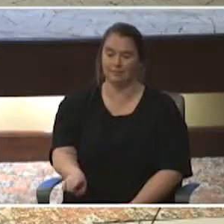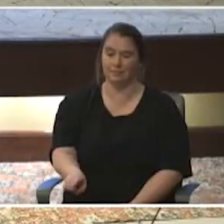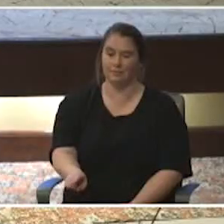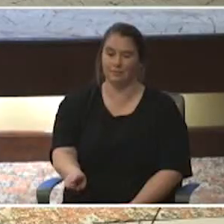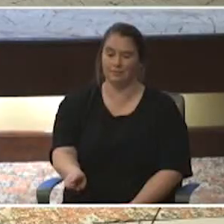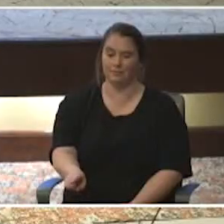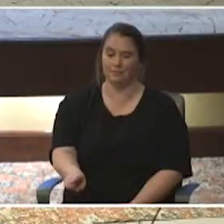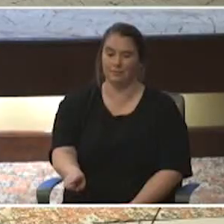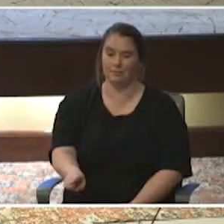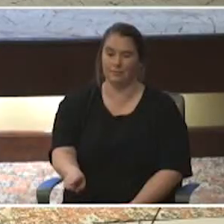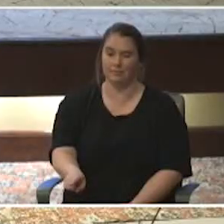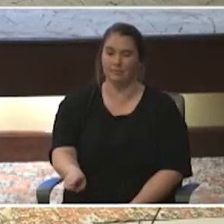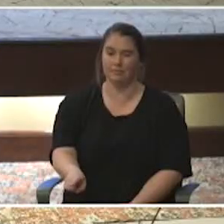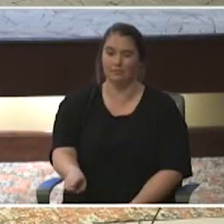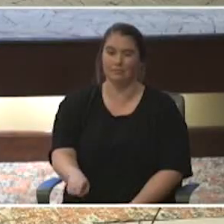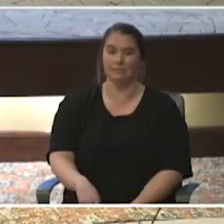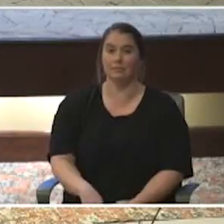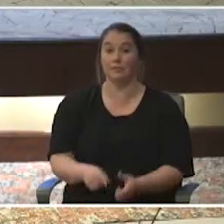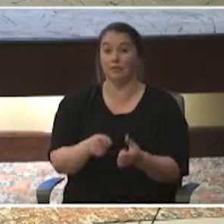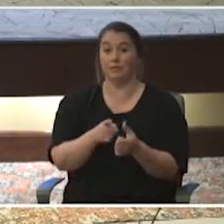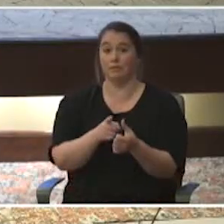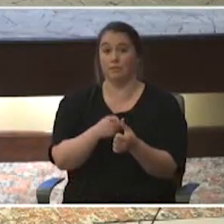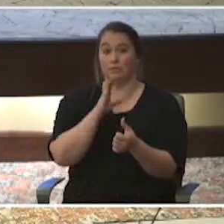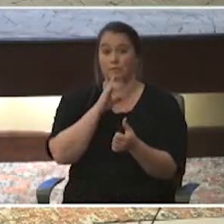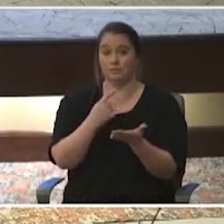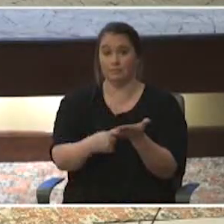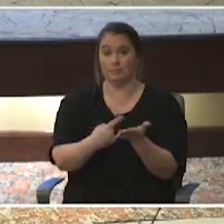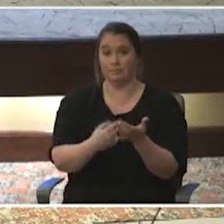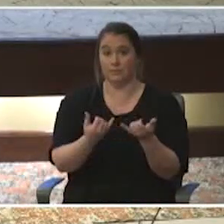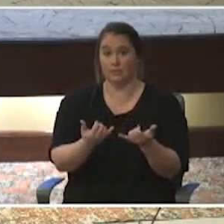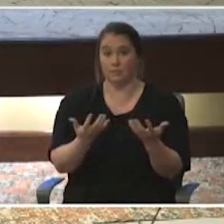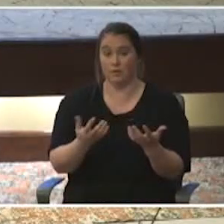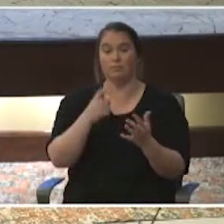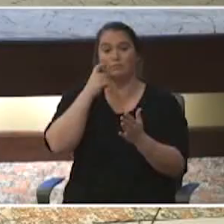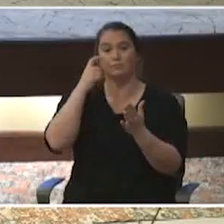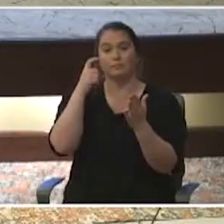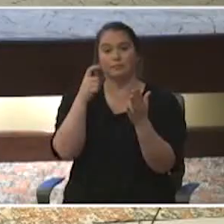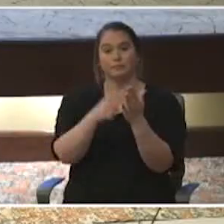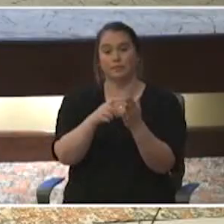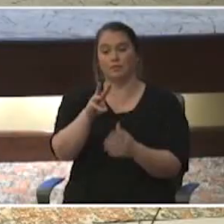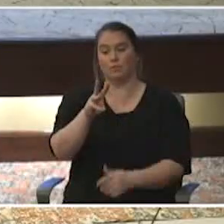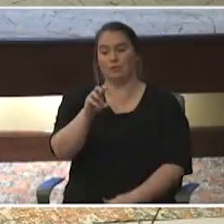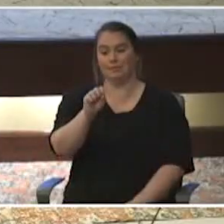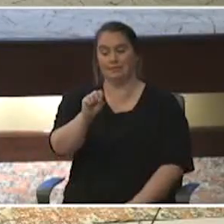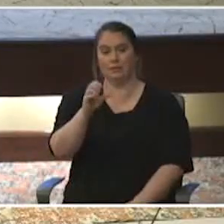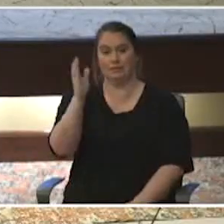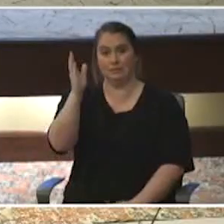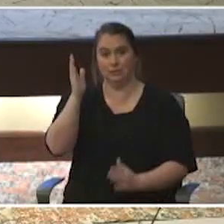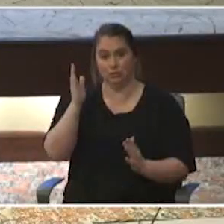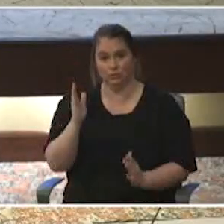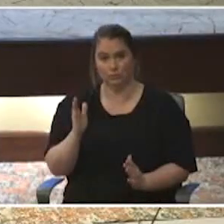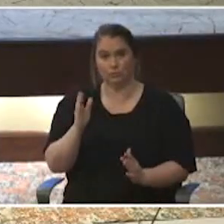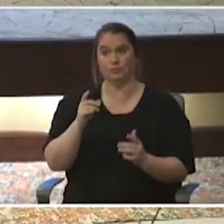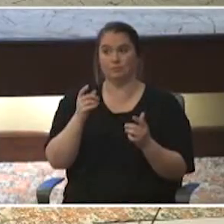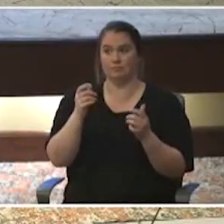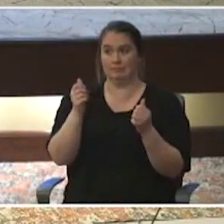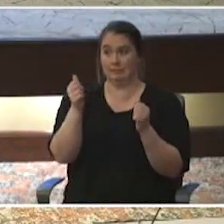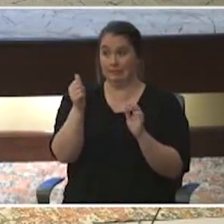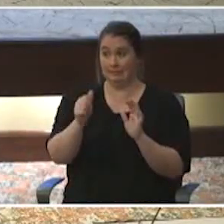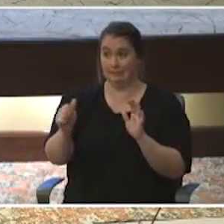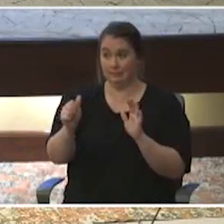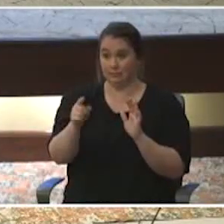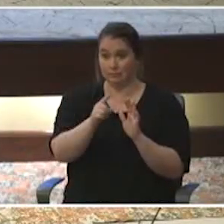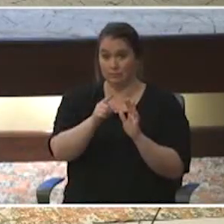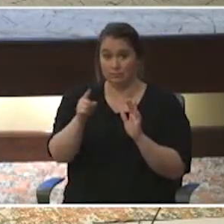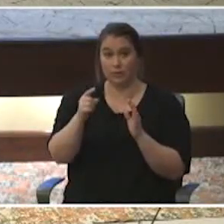Okay, the first item of business today is the recognition of work session speakers. Do we have anyone